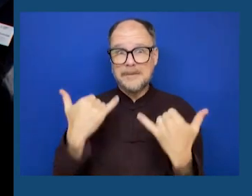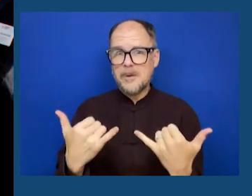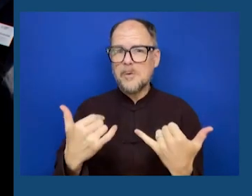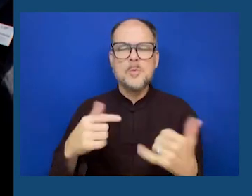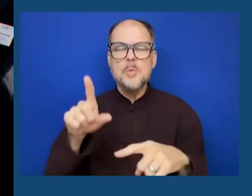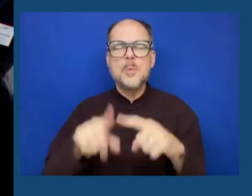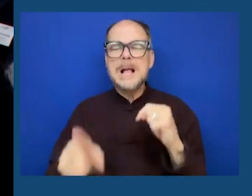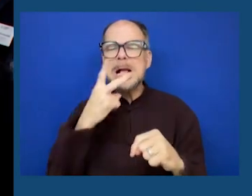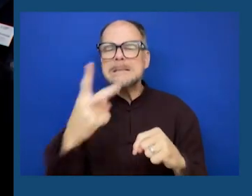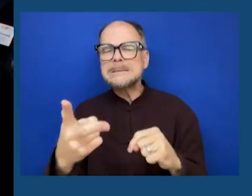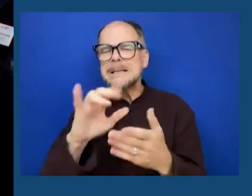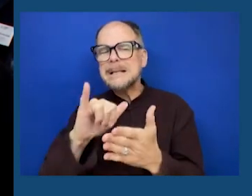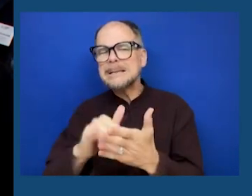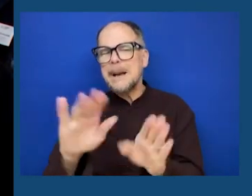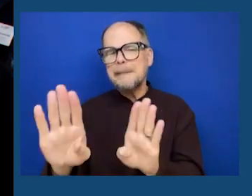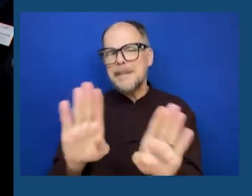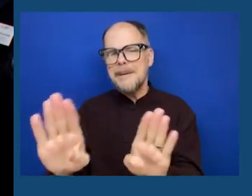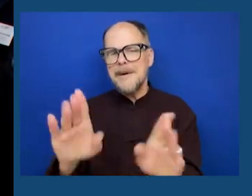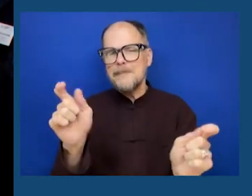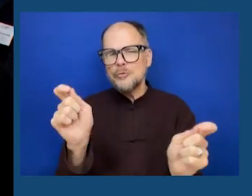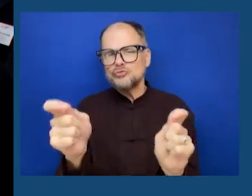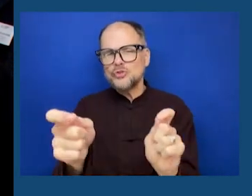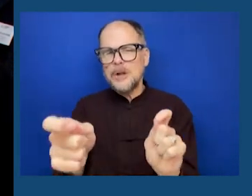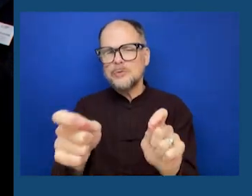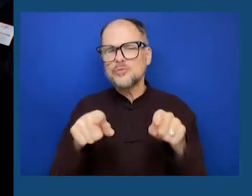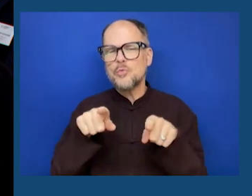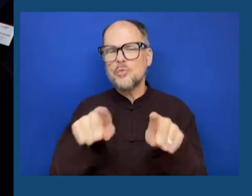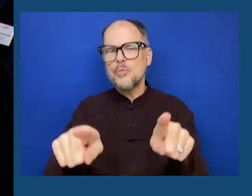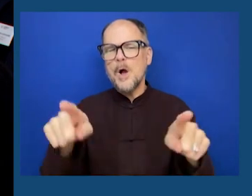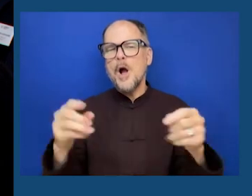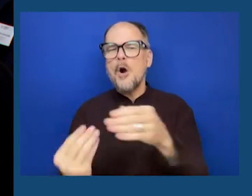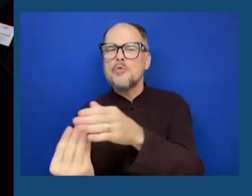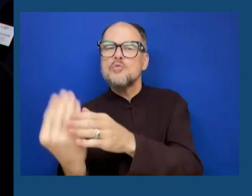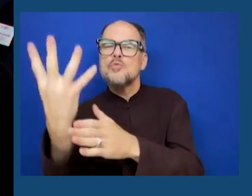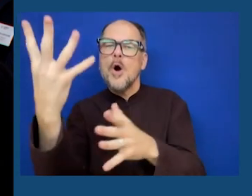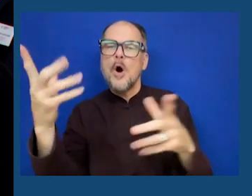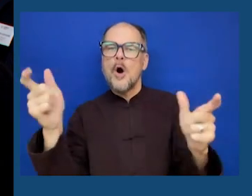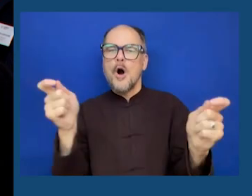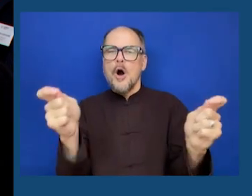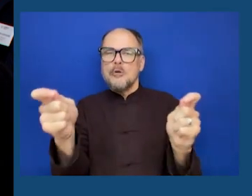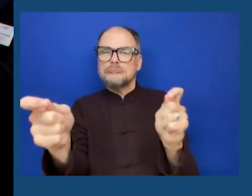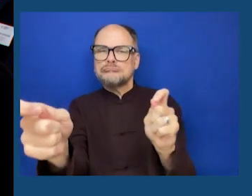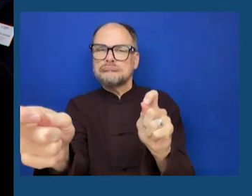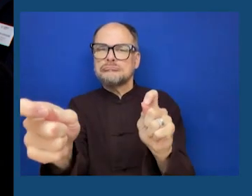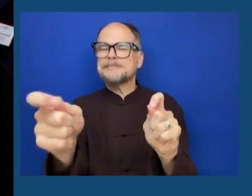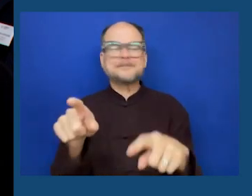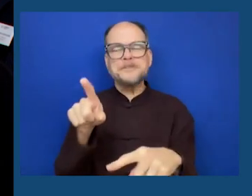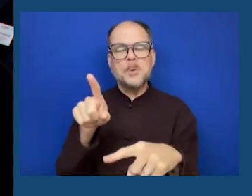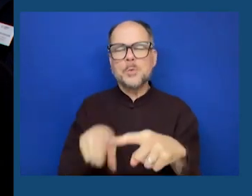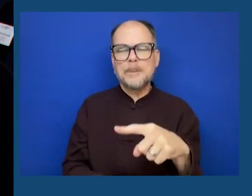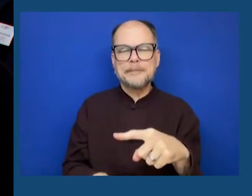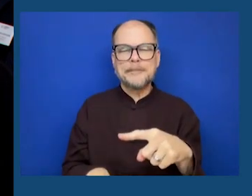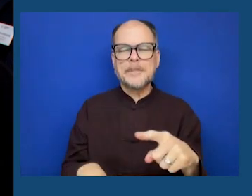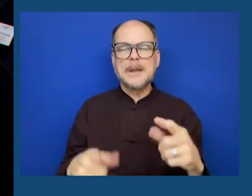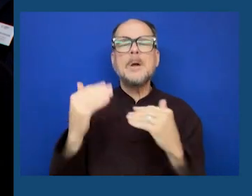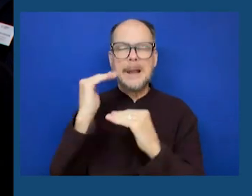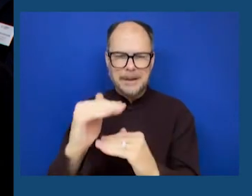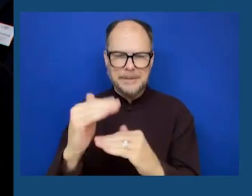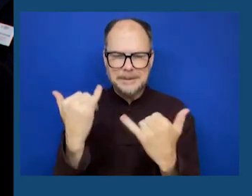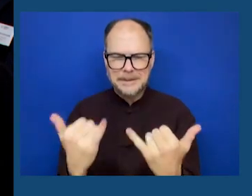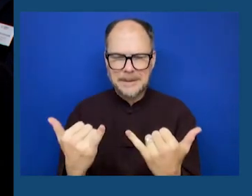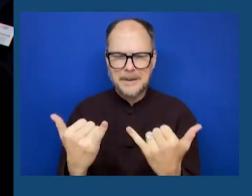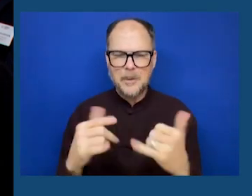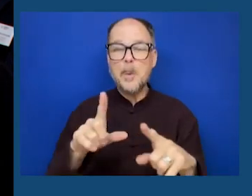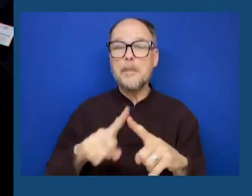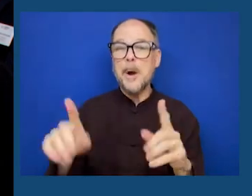behavior play out as the model size continues to increase. So at the moment, we're limited in the ability of the models we can study and the behavior we can study. But with the hope